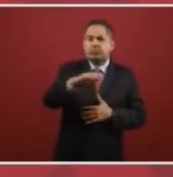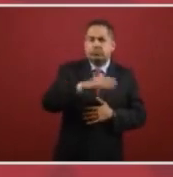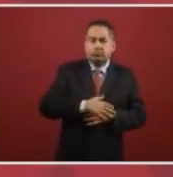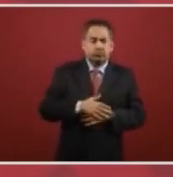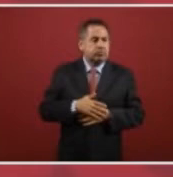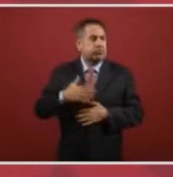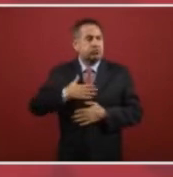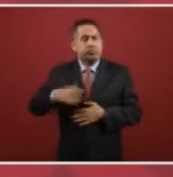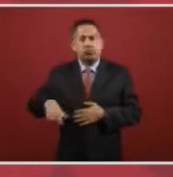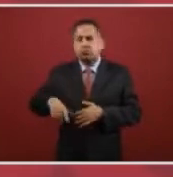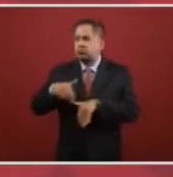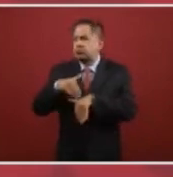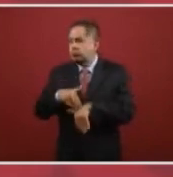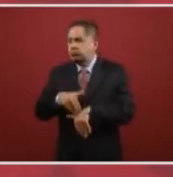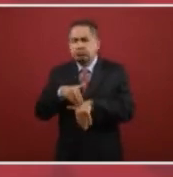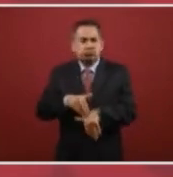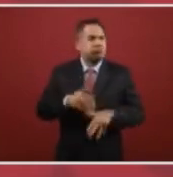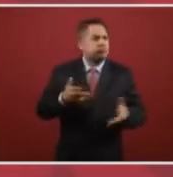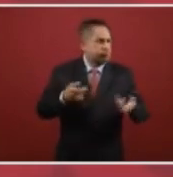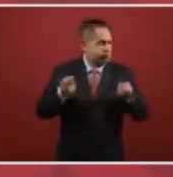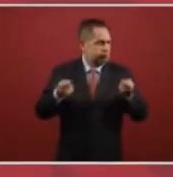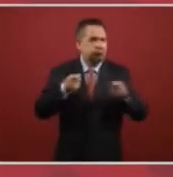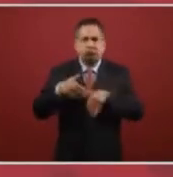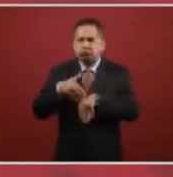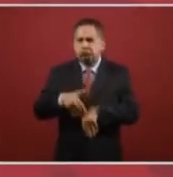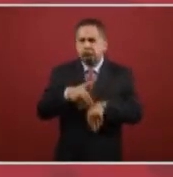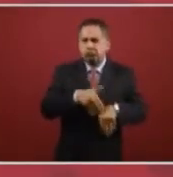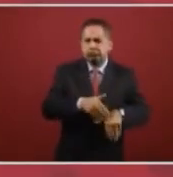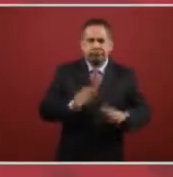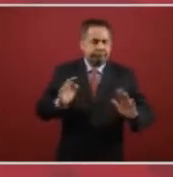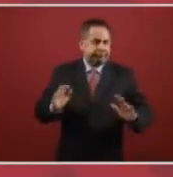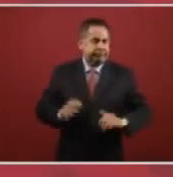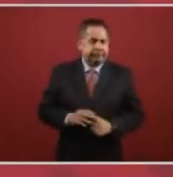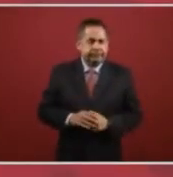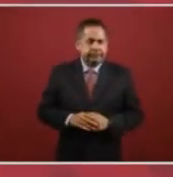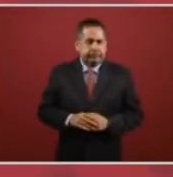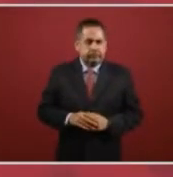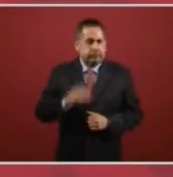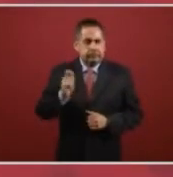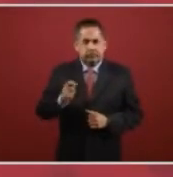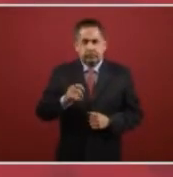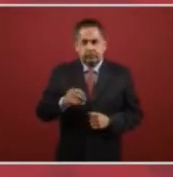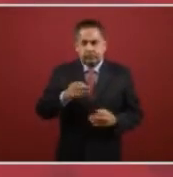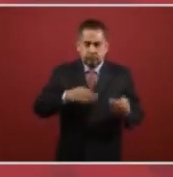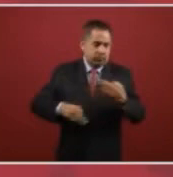It's to be in charge, but to be